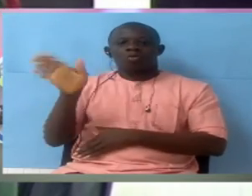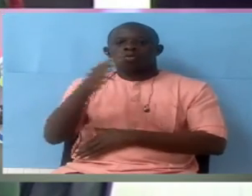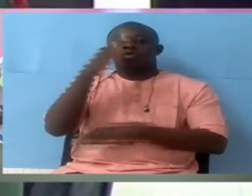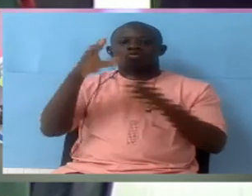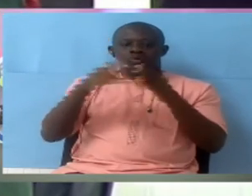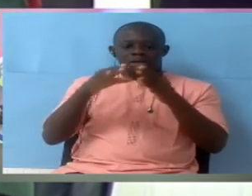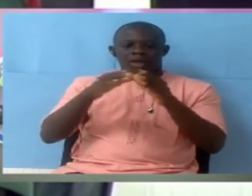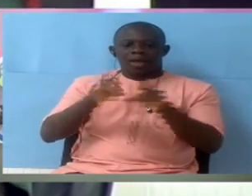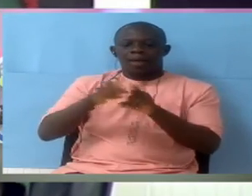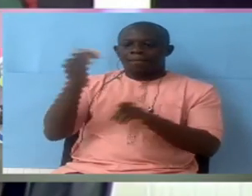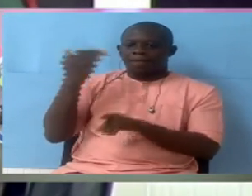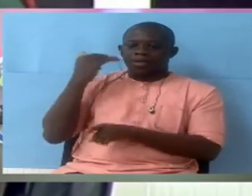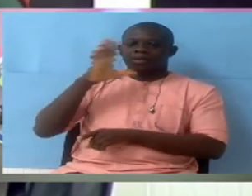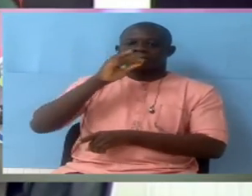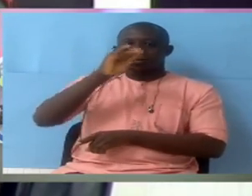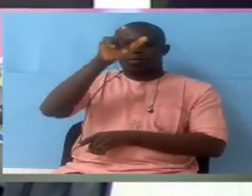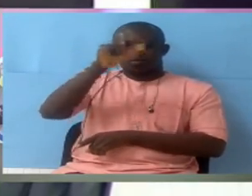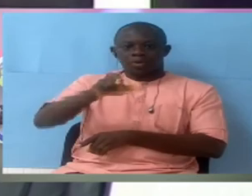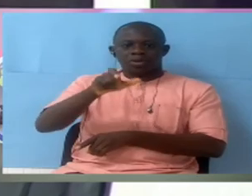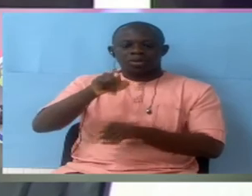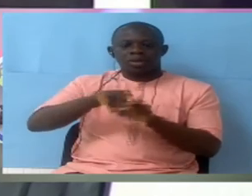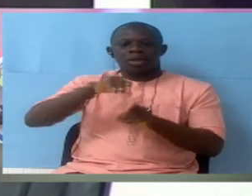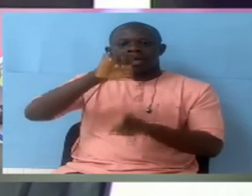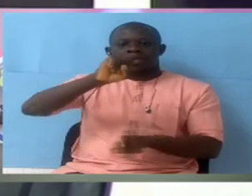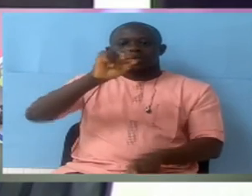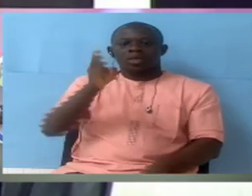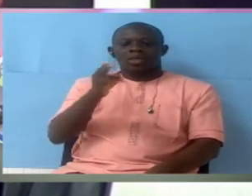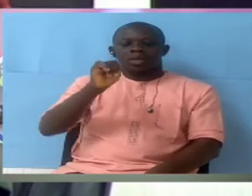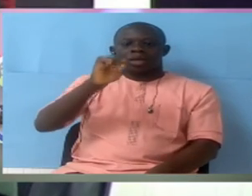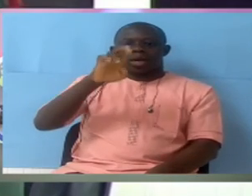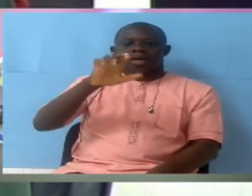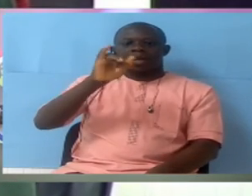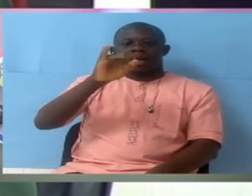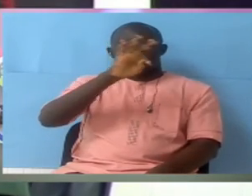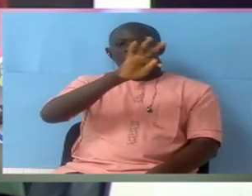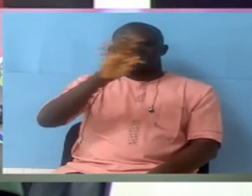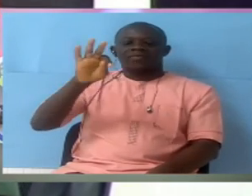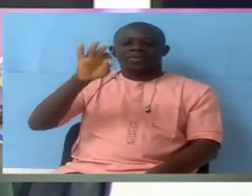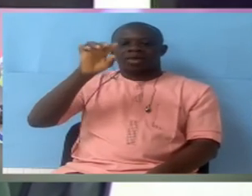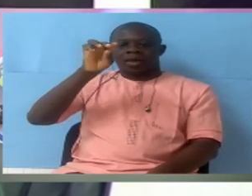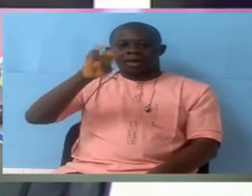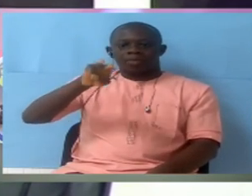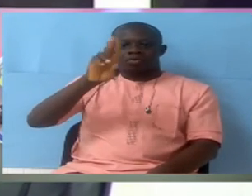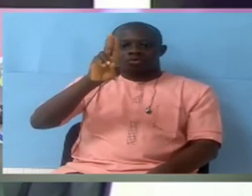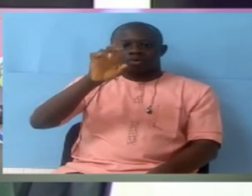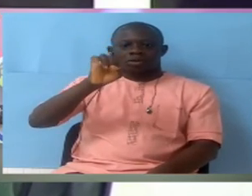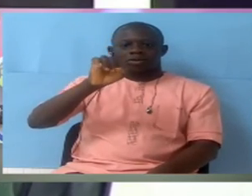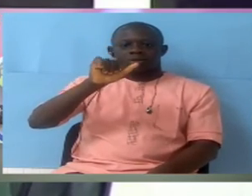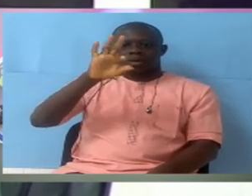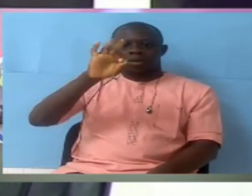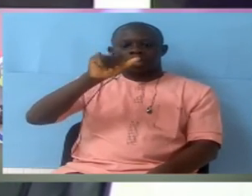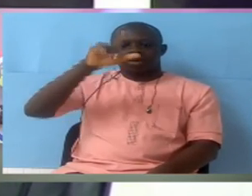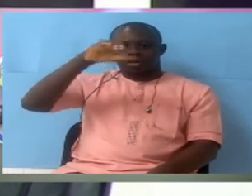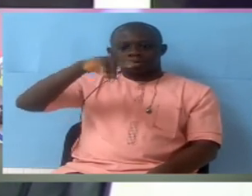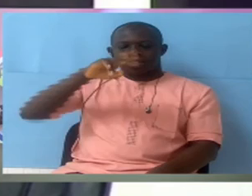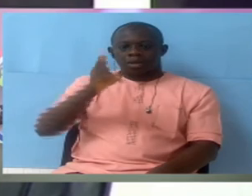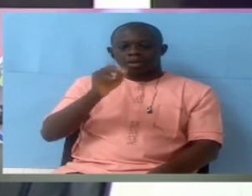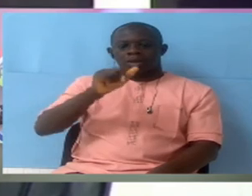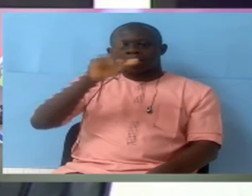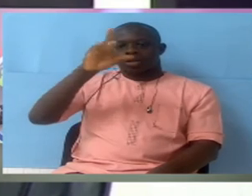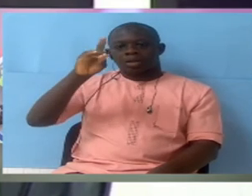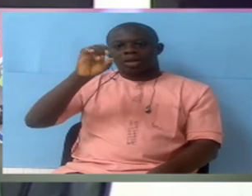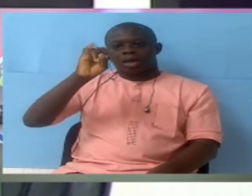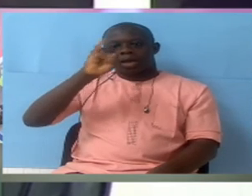former Speaker of the House, Sirif Mustafa Diba. Dedet, bi yon mom, mangi anda ak nga xamne moso nané ka speaker ci négi député